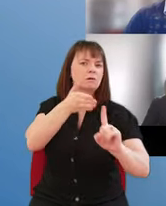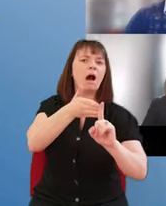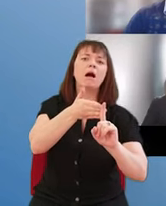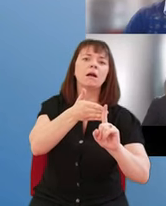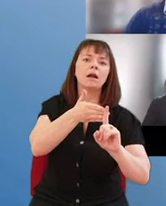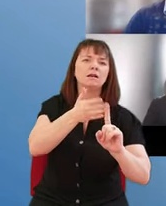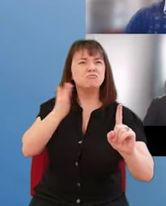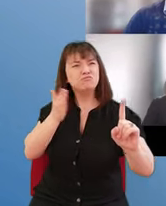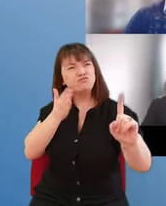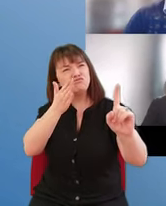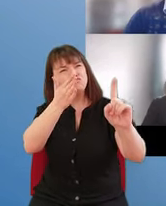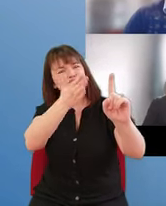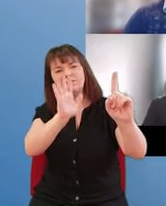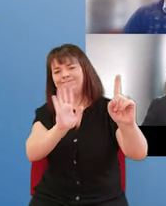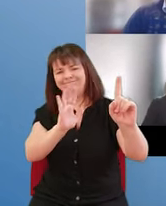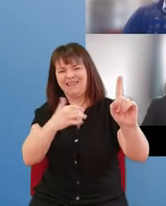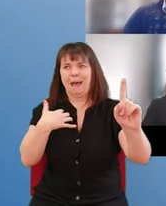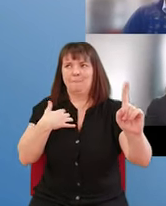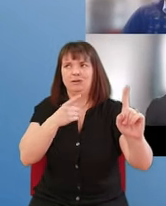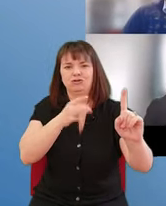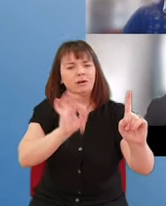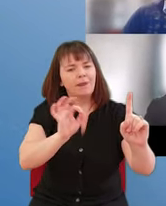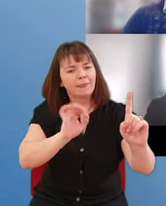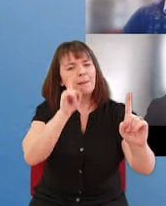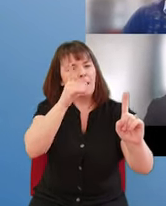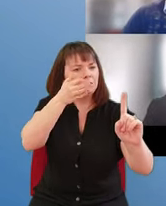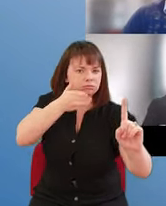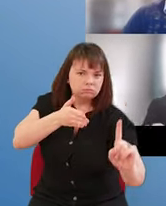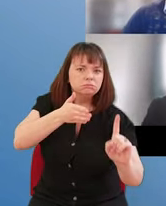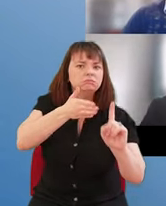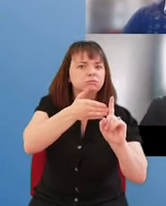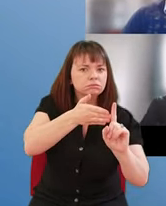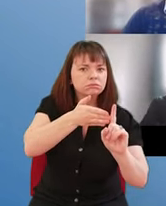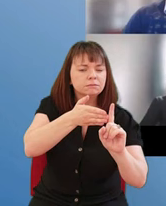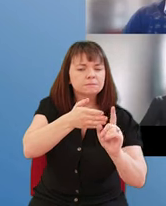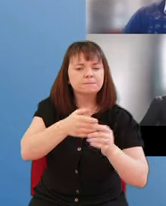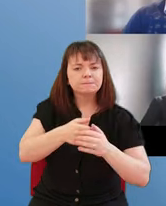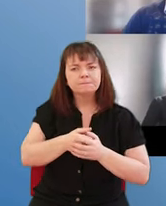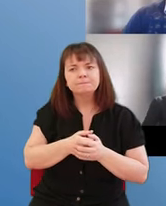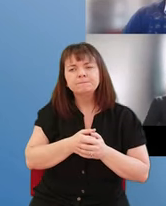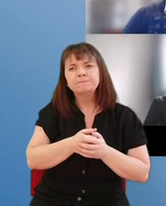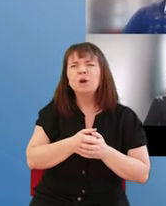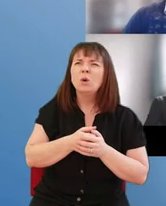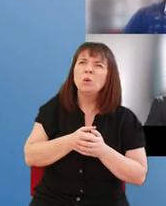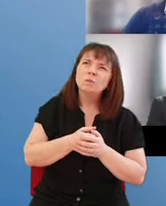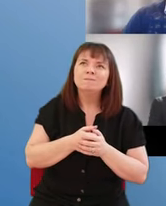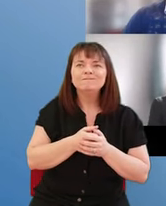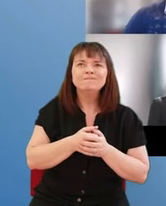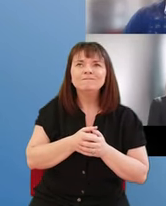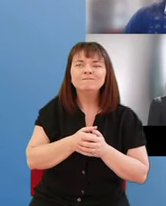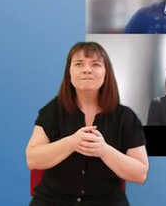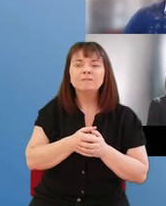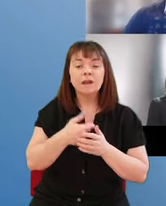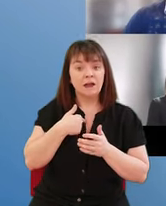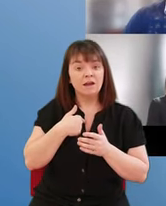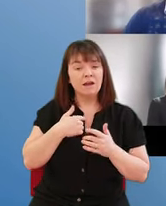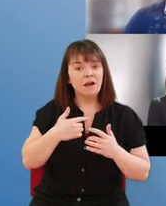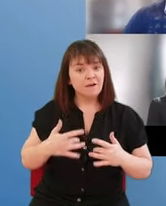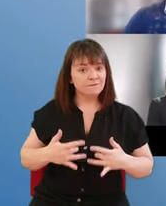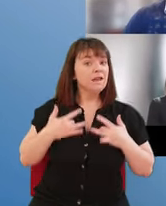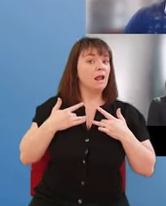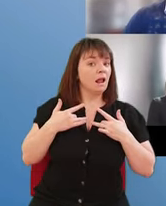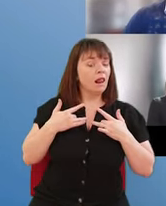that it seems that we're beginning to maybe ask the wrong question, which is not have we completed our